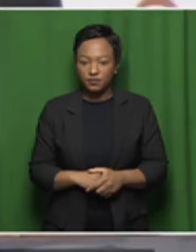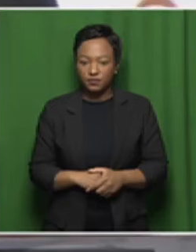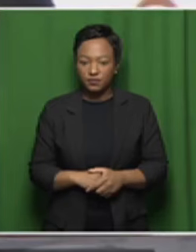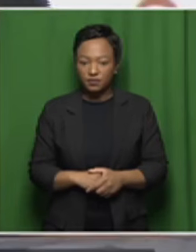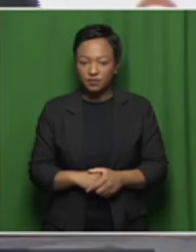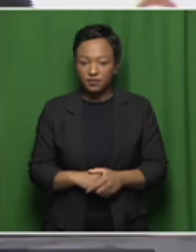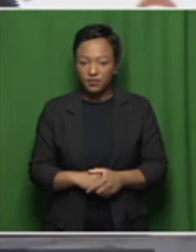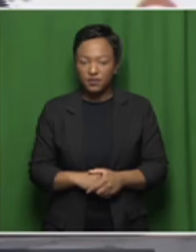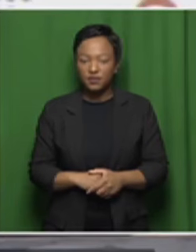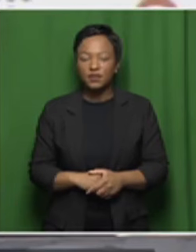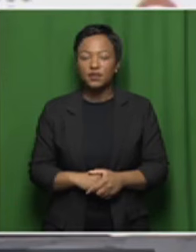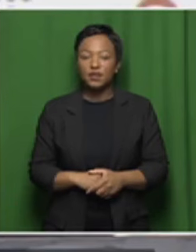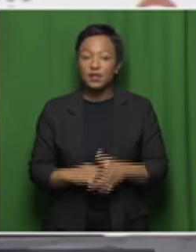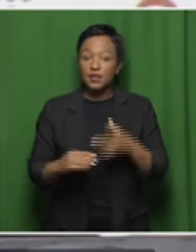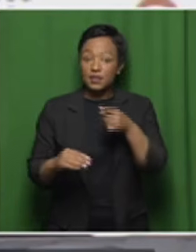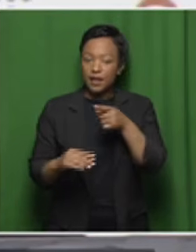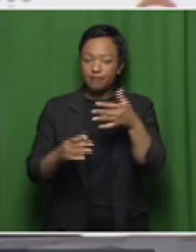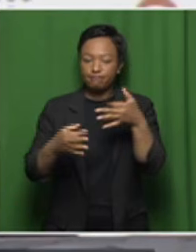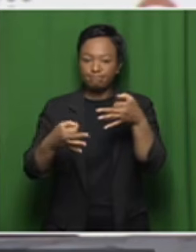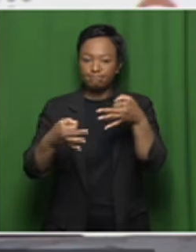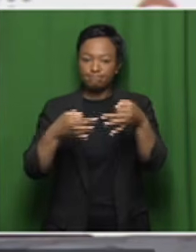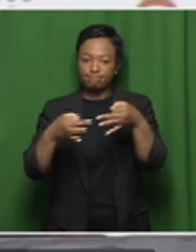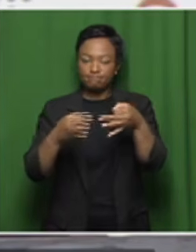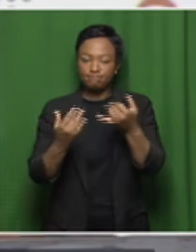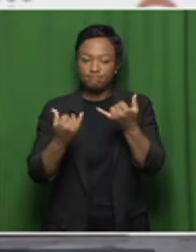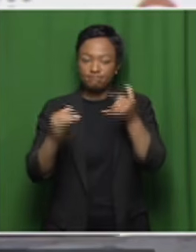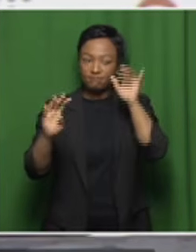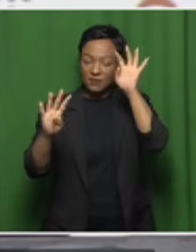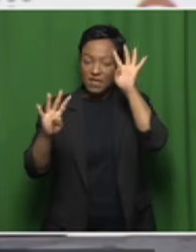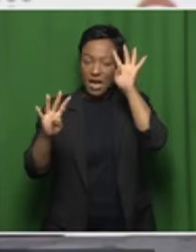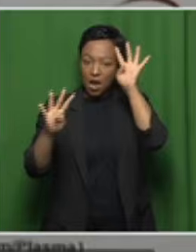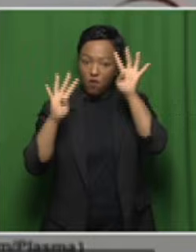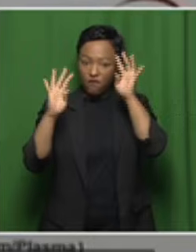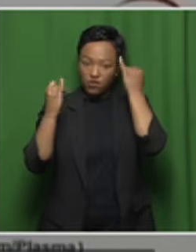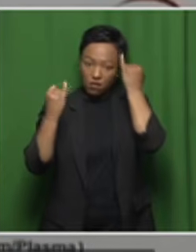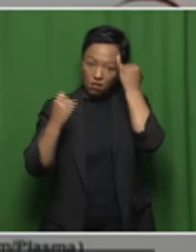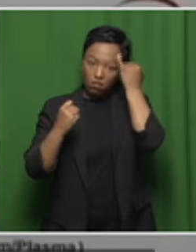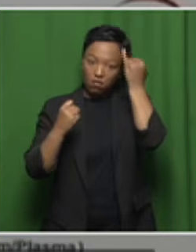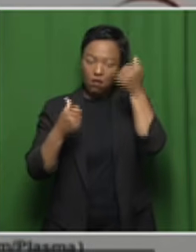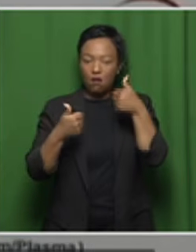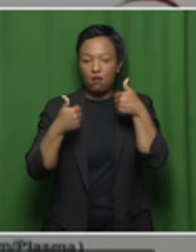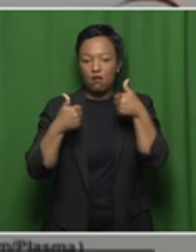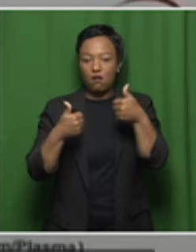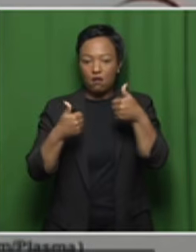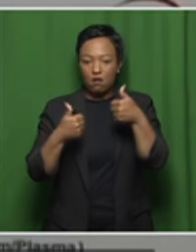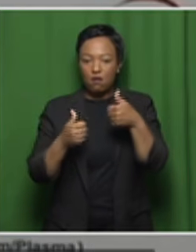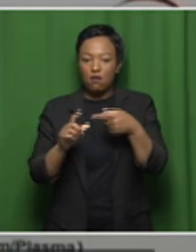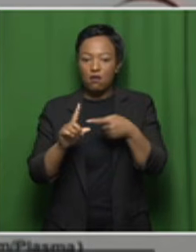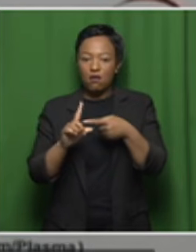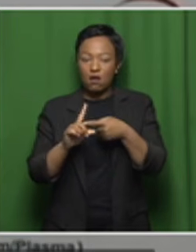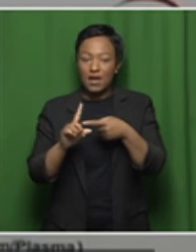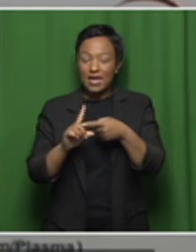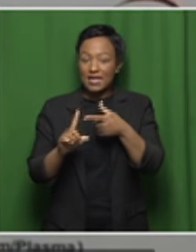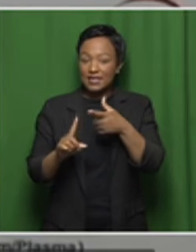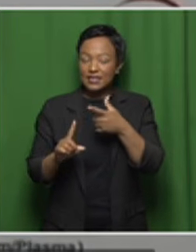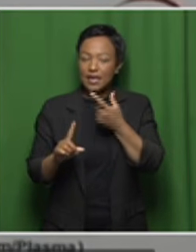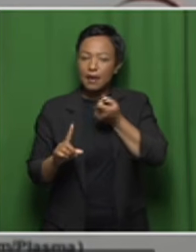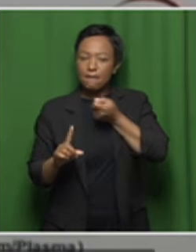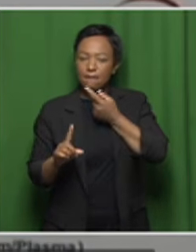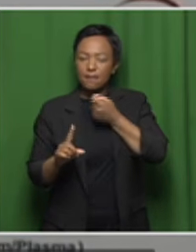Described as a timely and much-needed innovation in HIV prevention, Lenacapavir is a new